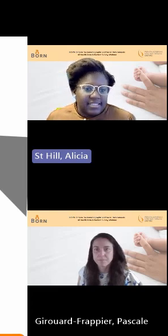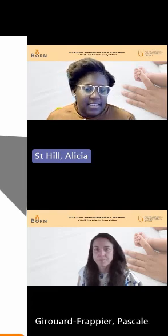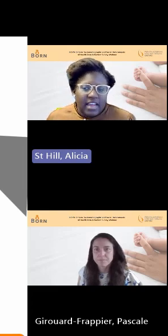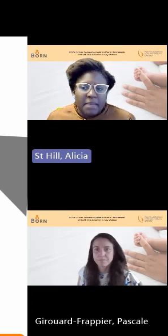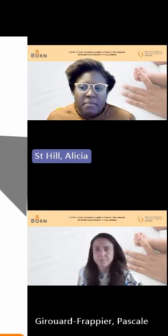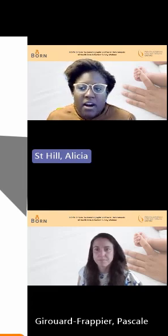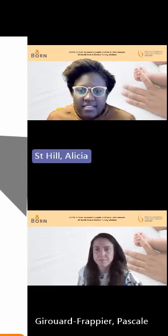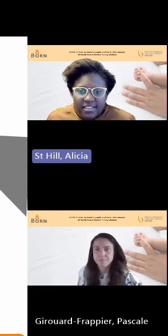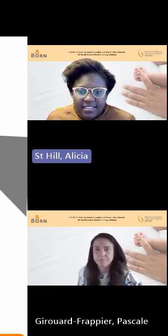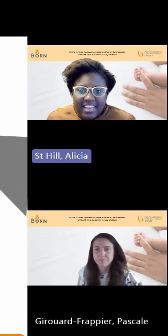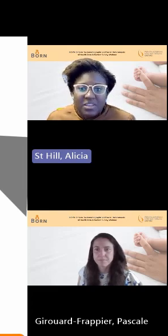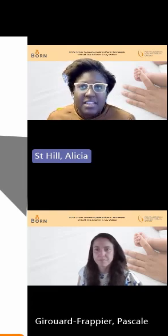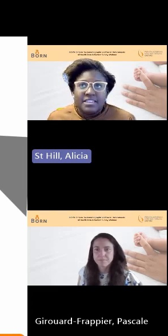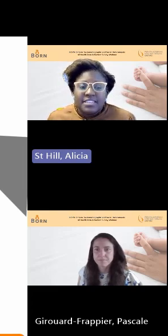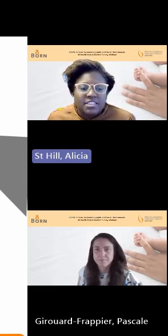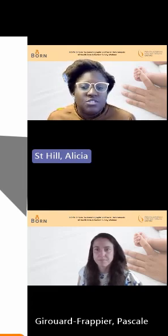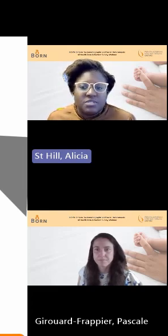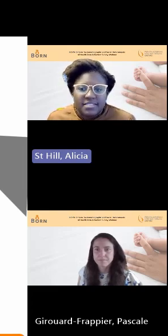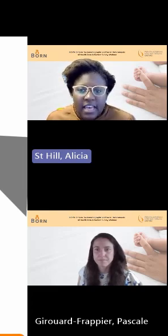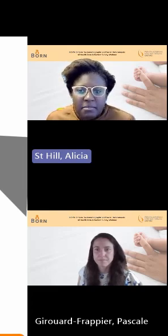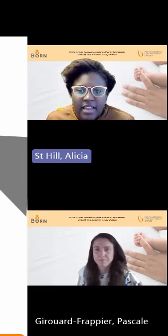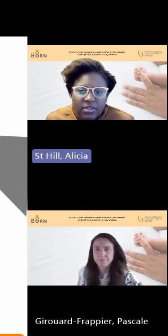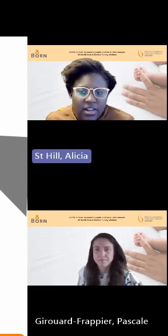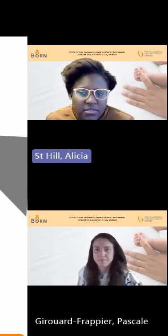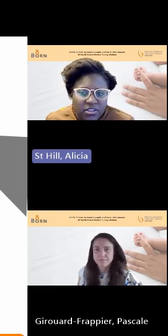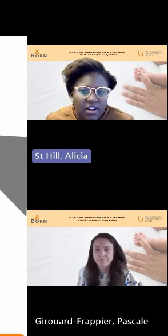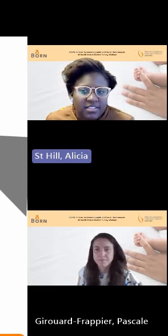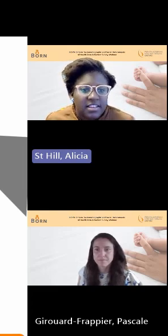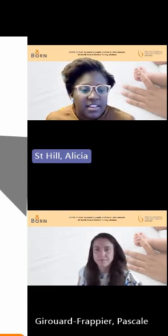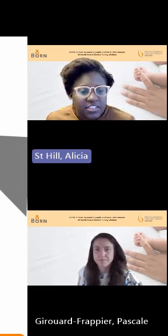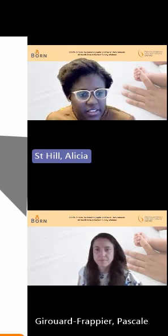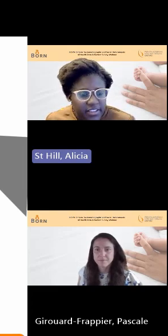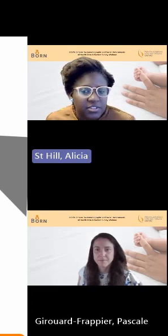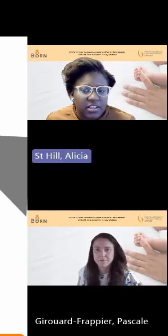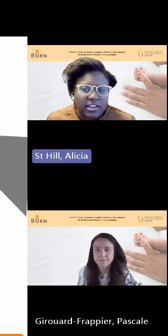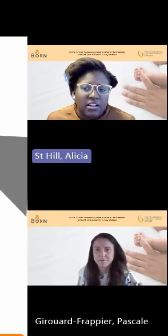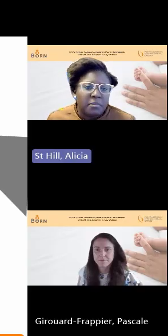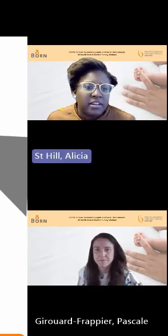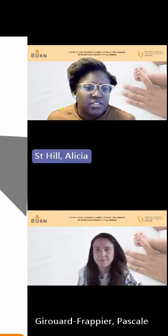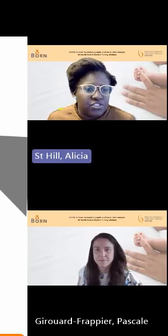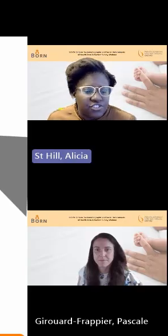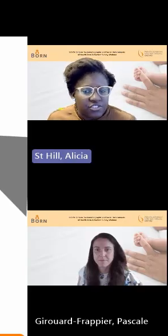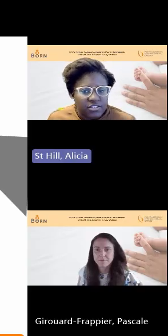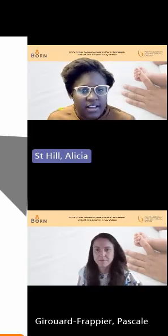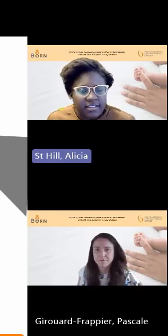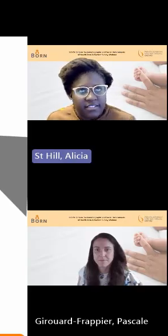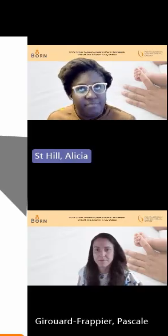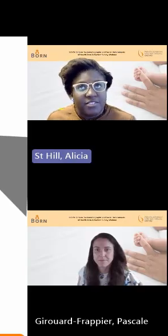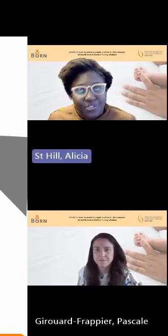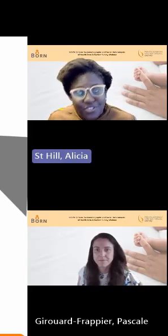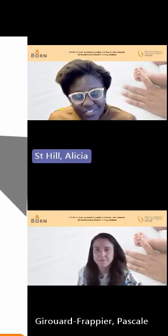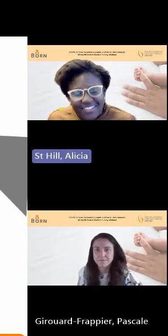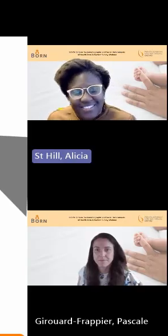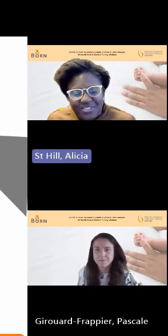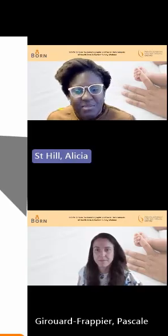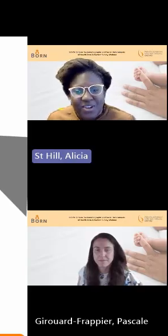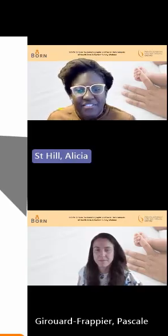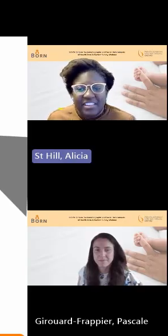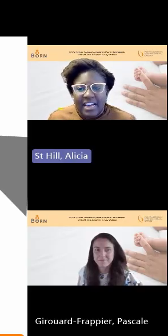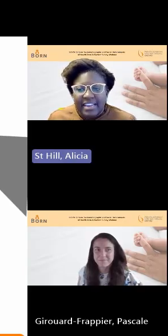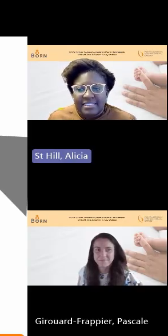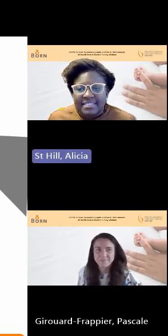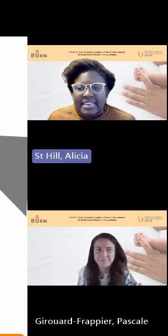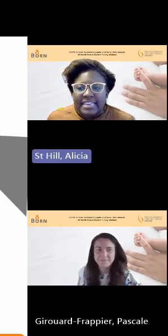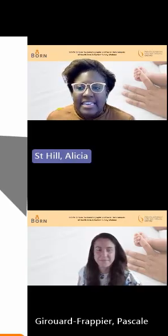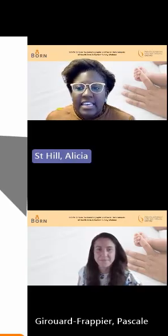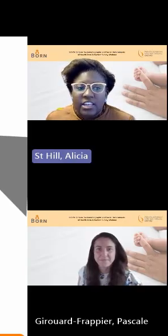new insights and hypotheses, and as we continue to examine outcomes across socioeconomic and